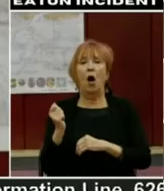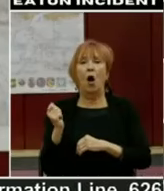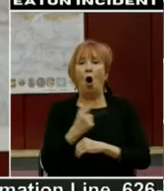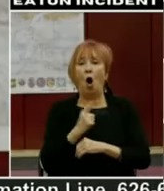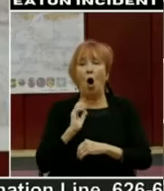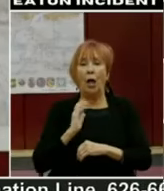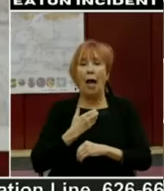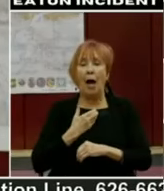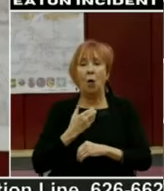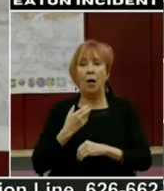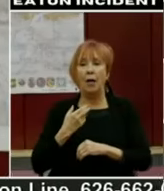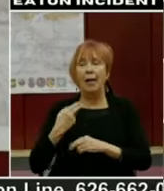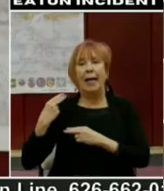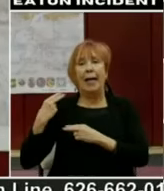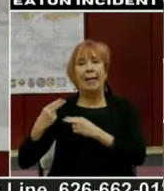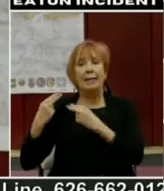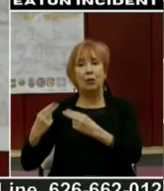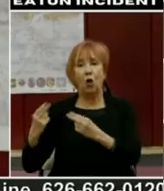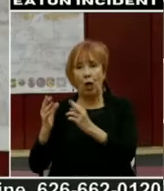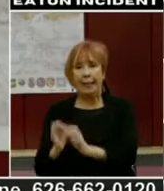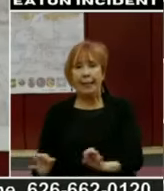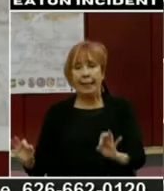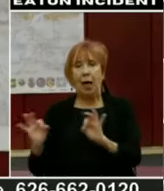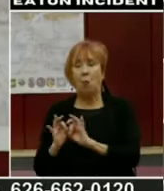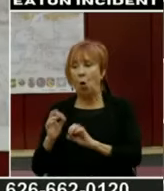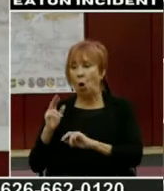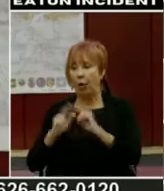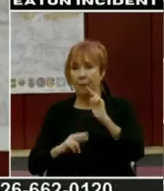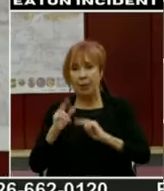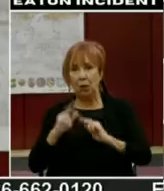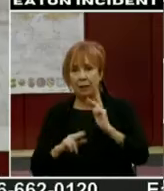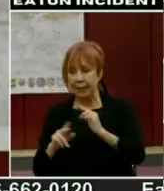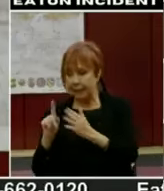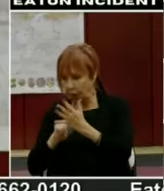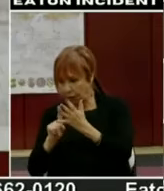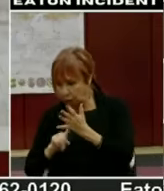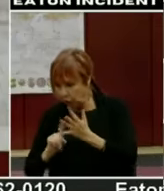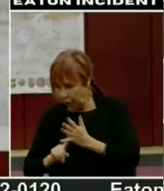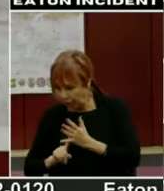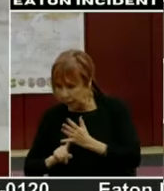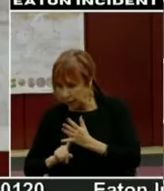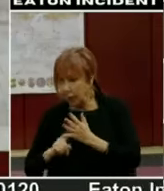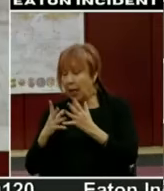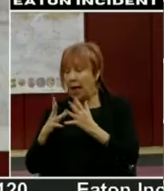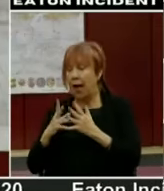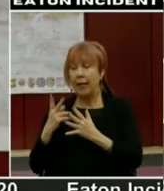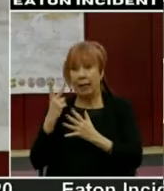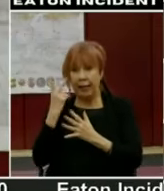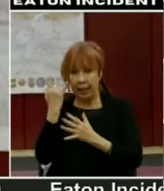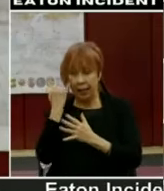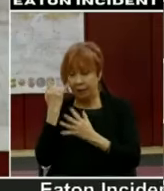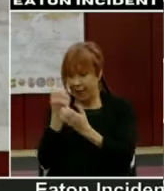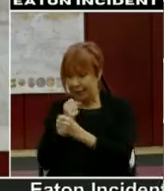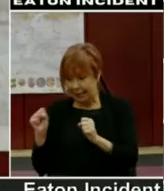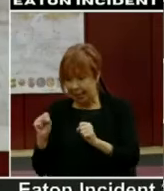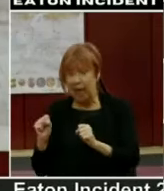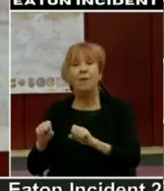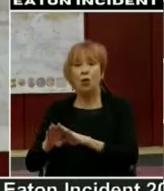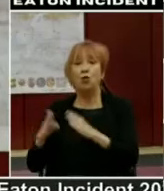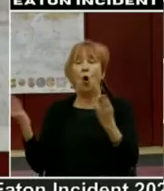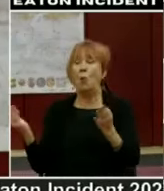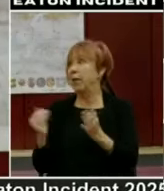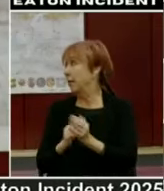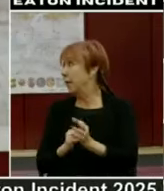are assessed and reopened as quickly as possible. We are committed to serving our